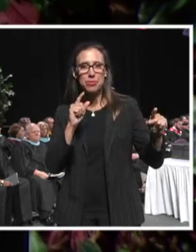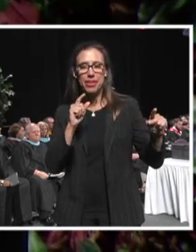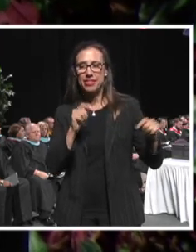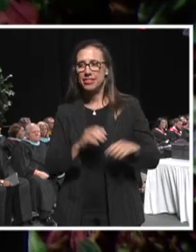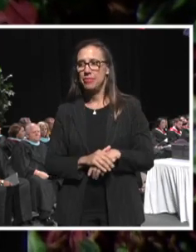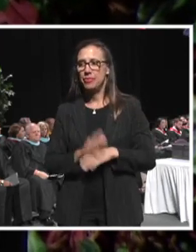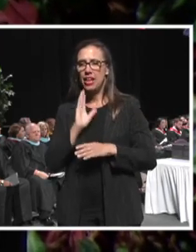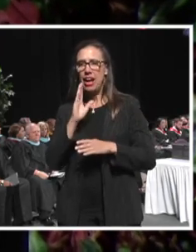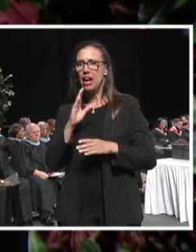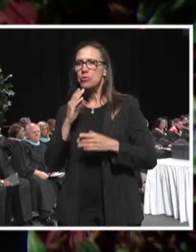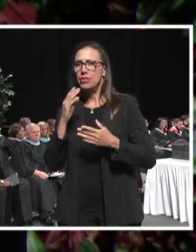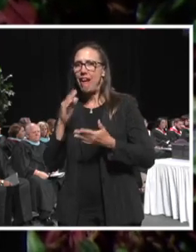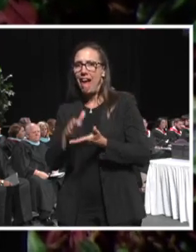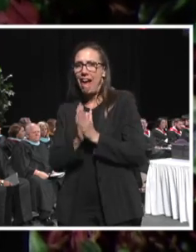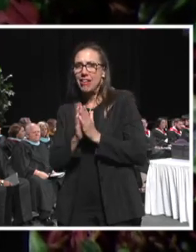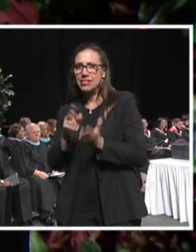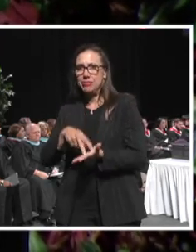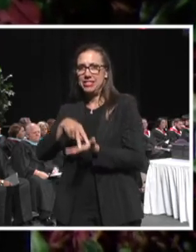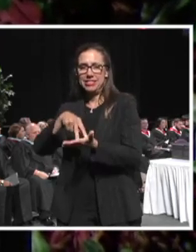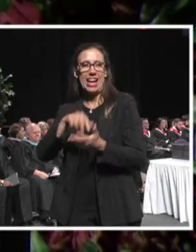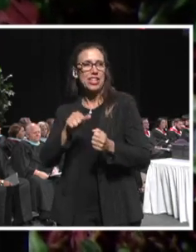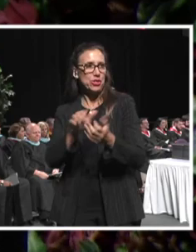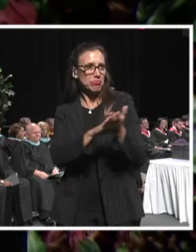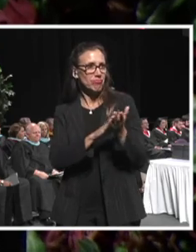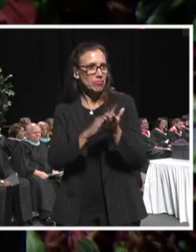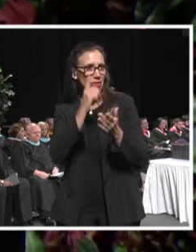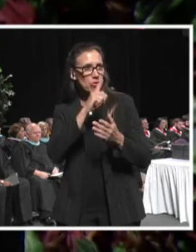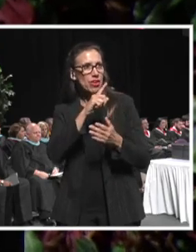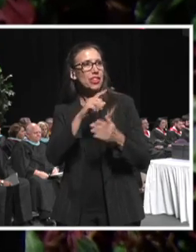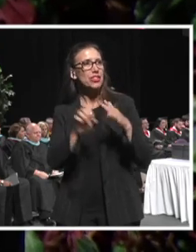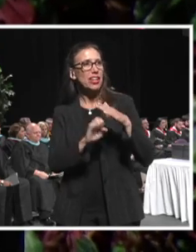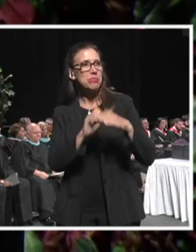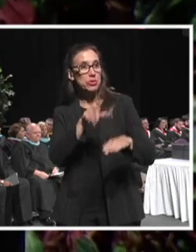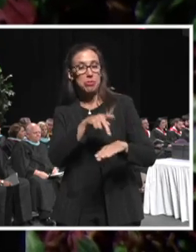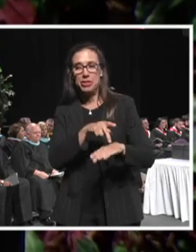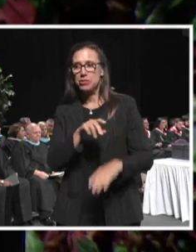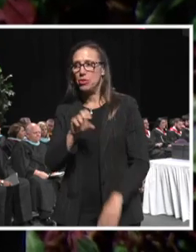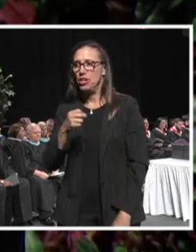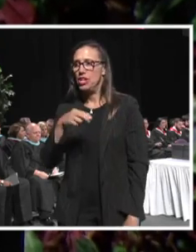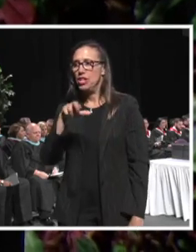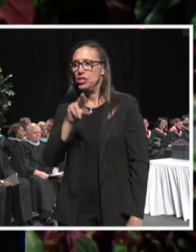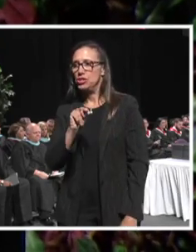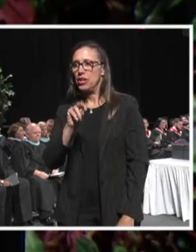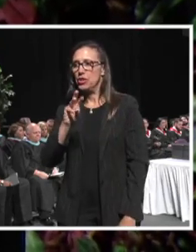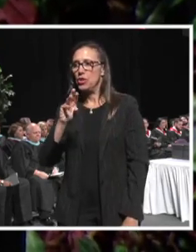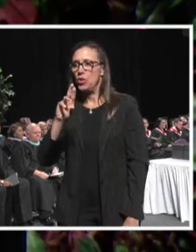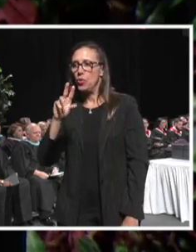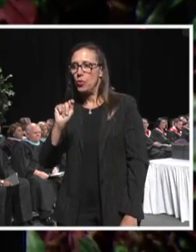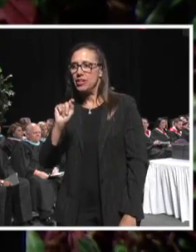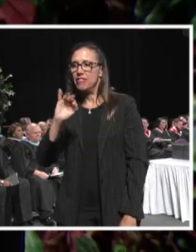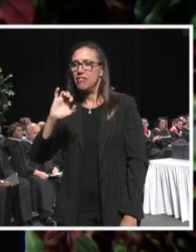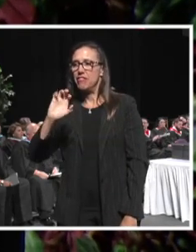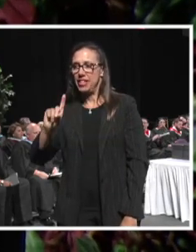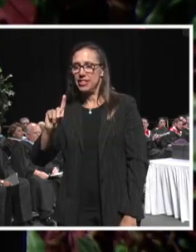stand as they're introduced, and you can certainly applaud for your elementary principals. Sharon Whitfield from McPhee